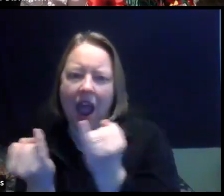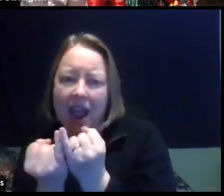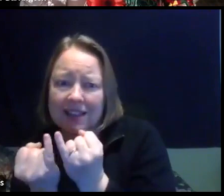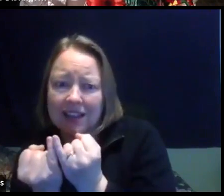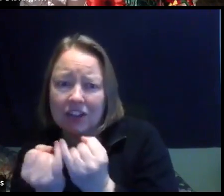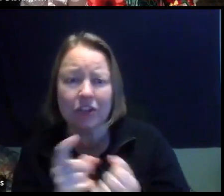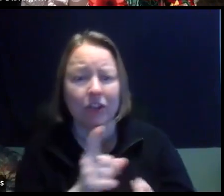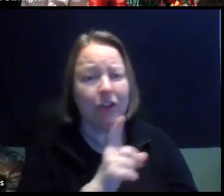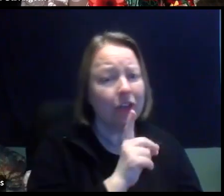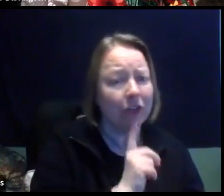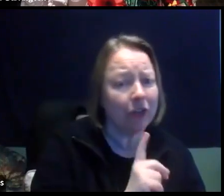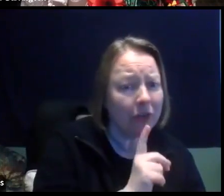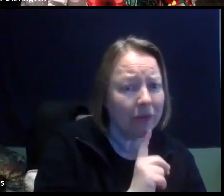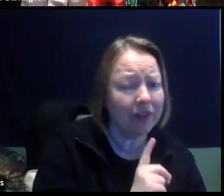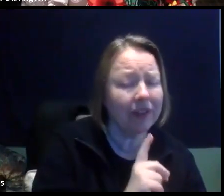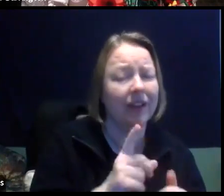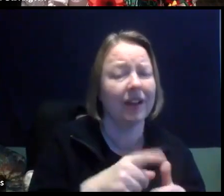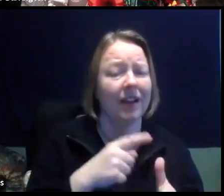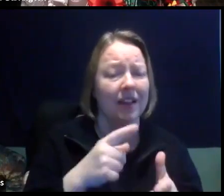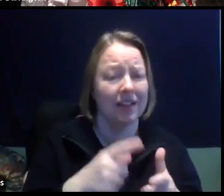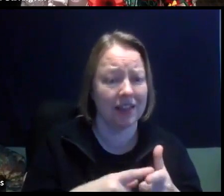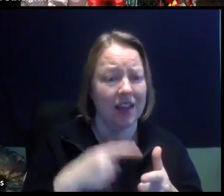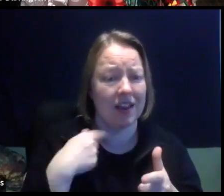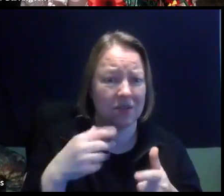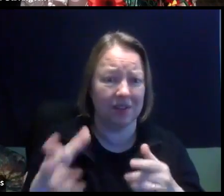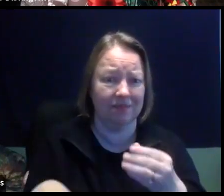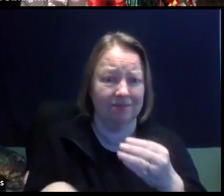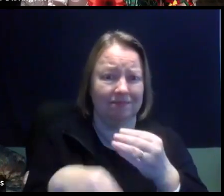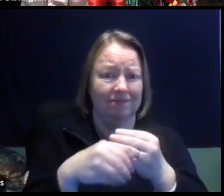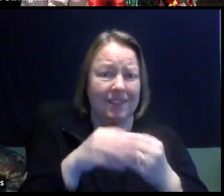loneliness, and then we can stratify that by age. Some of us who are